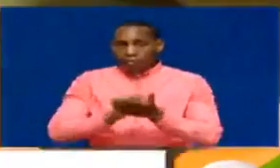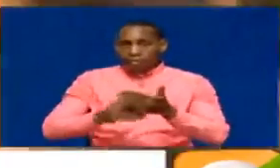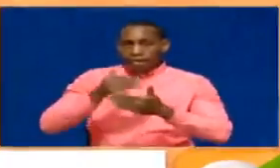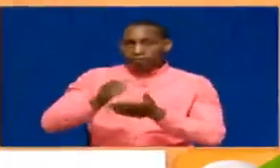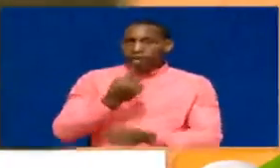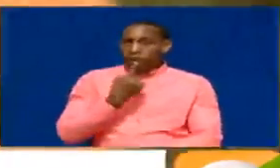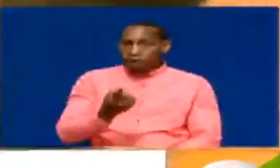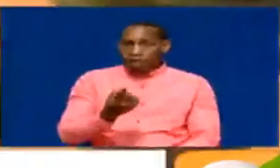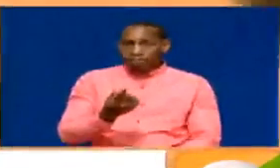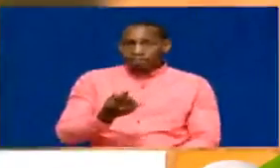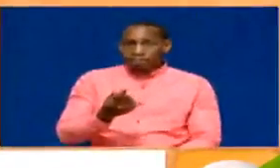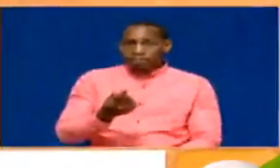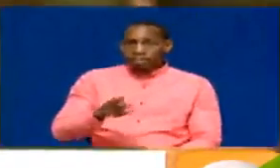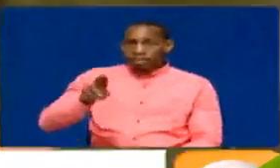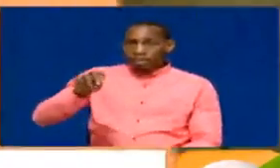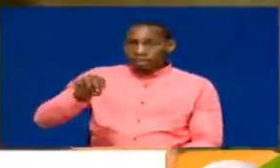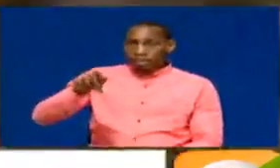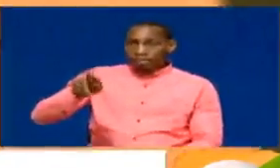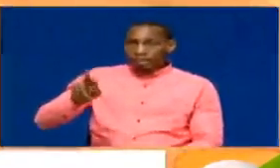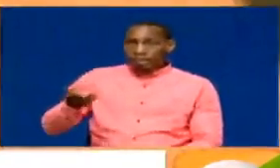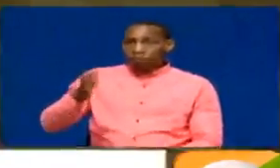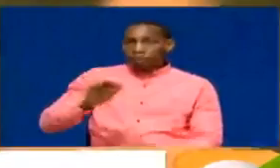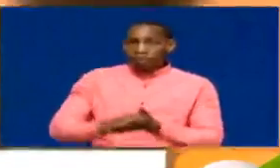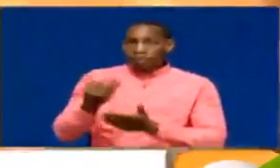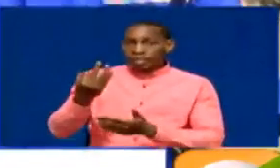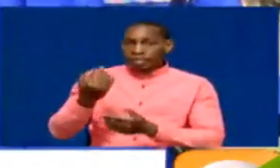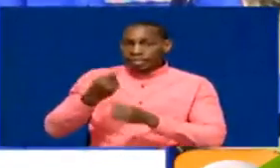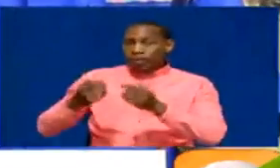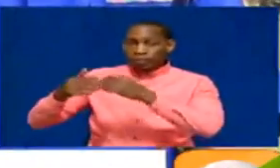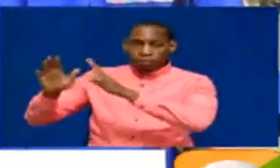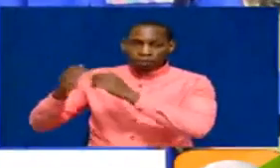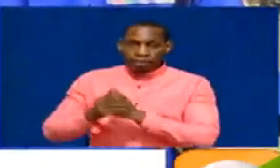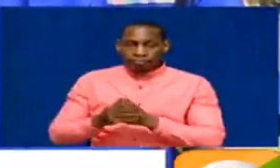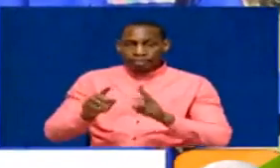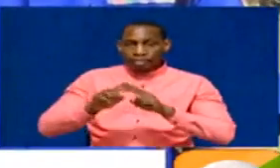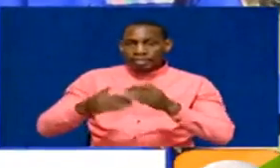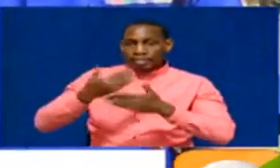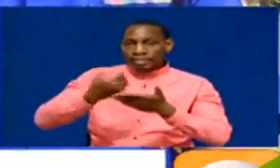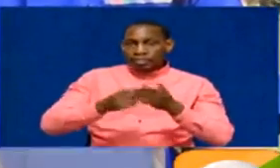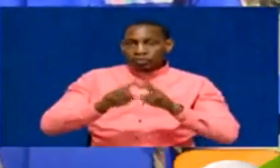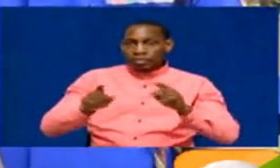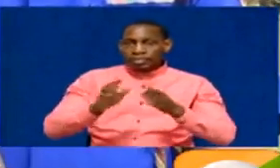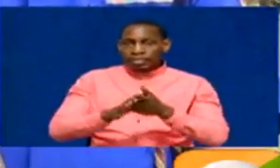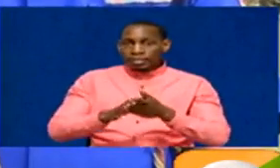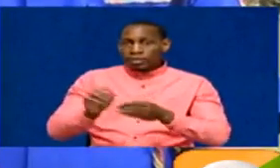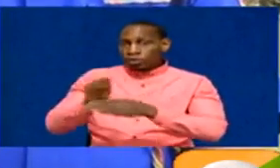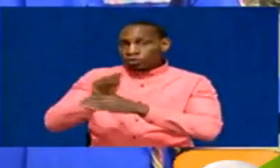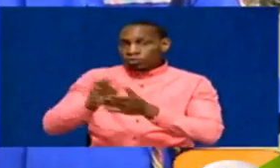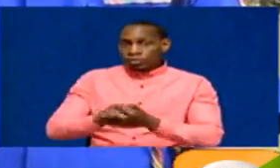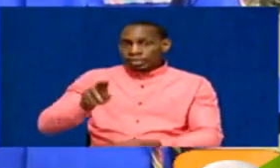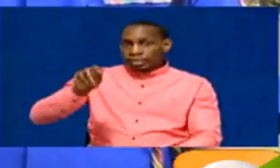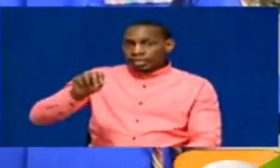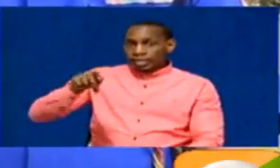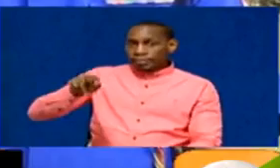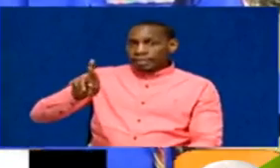following an order to have the NPR reinstated after a 3-year absence. So by next week, I think they will start training. So the NPRs